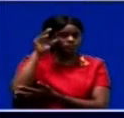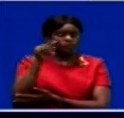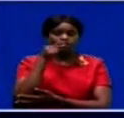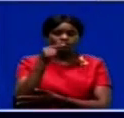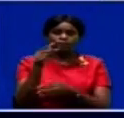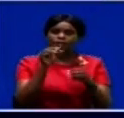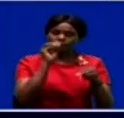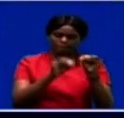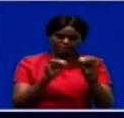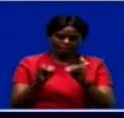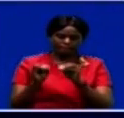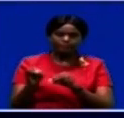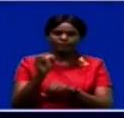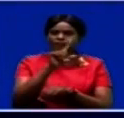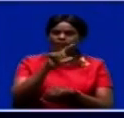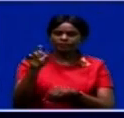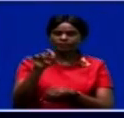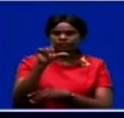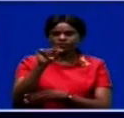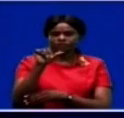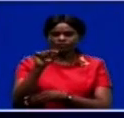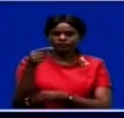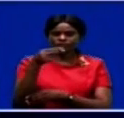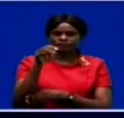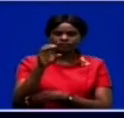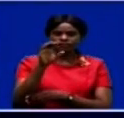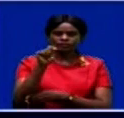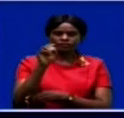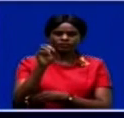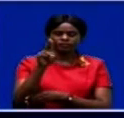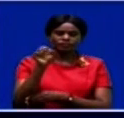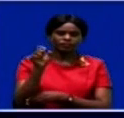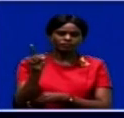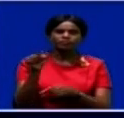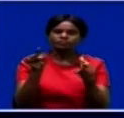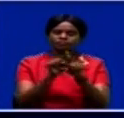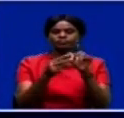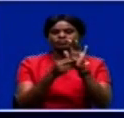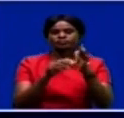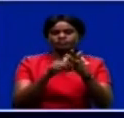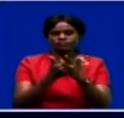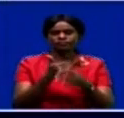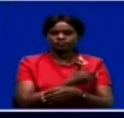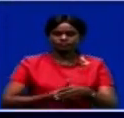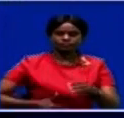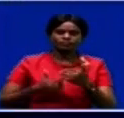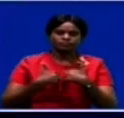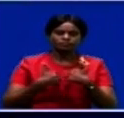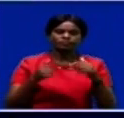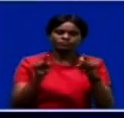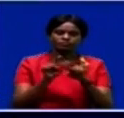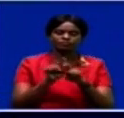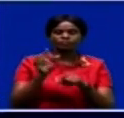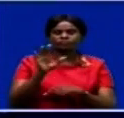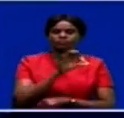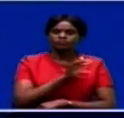says the planting of the initial 120 hectares of cassava nurseries is a demonstration of how serious Sunbird